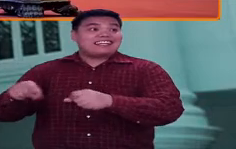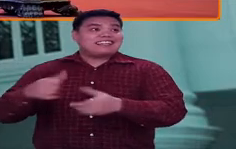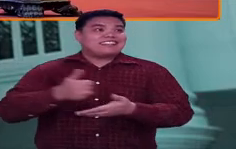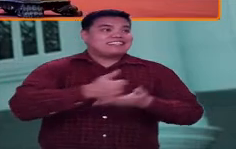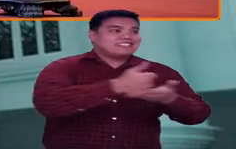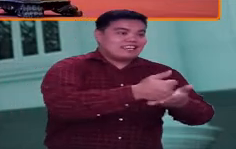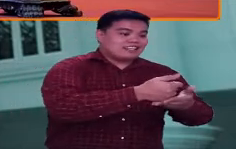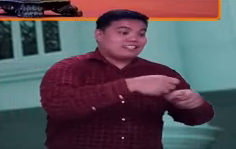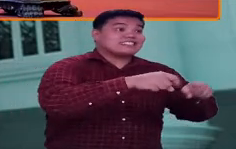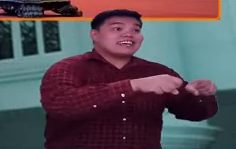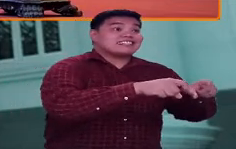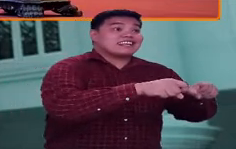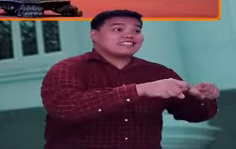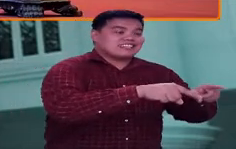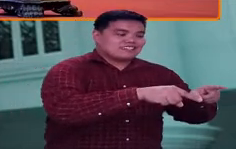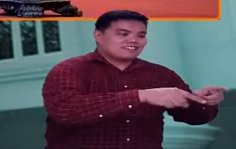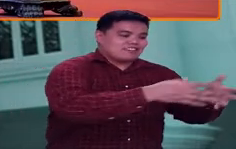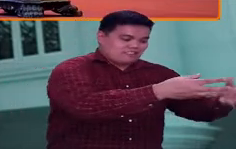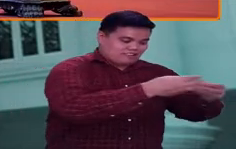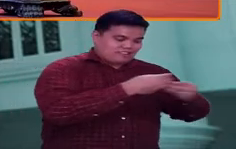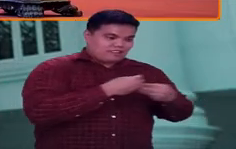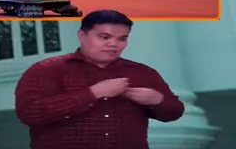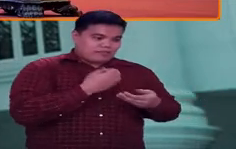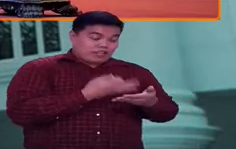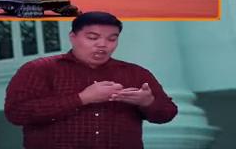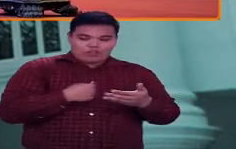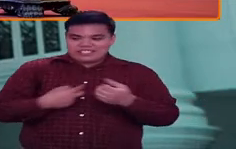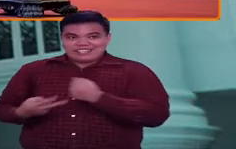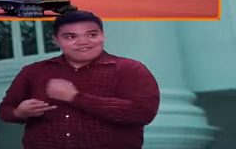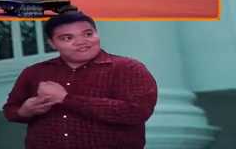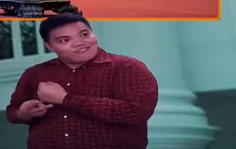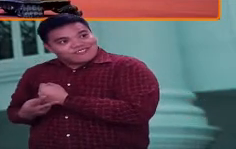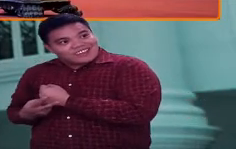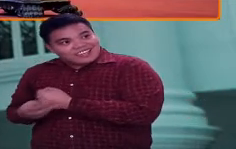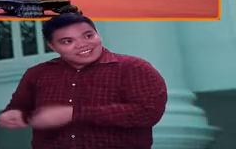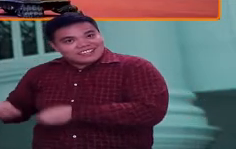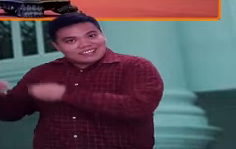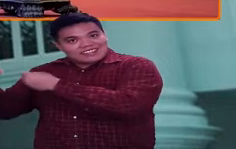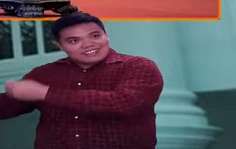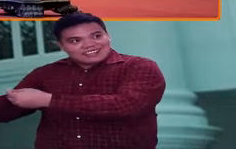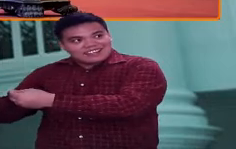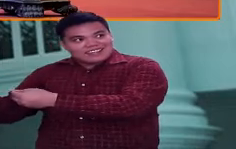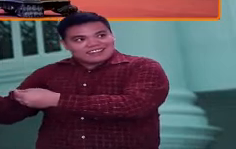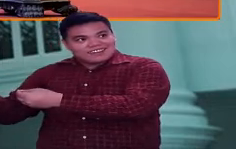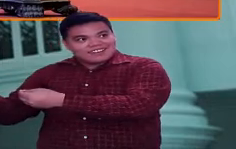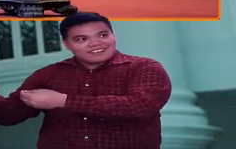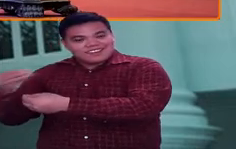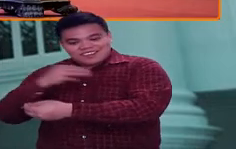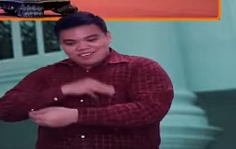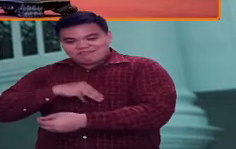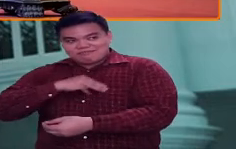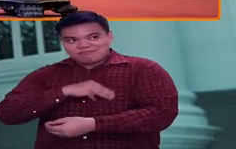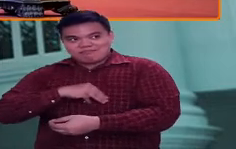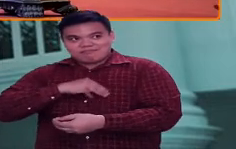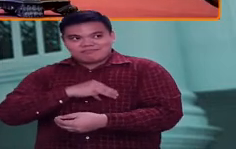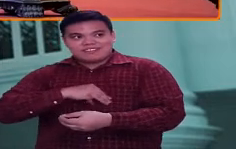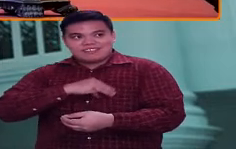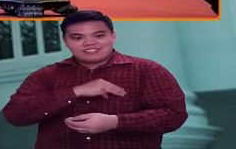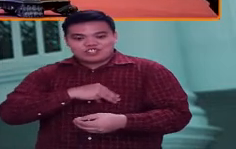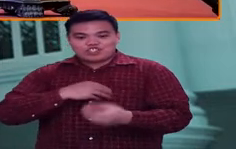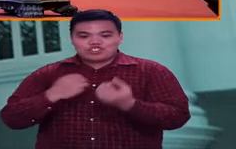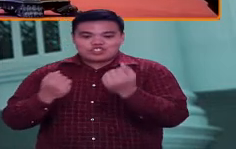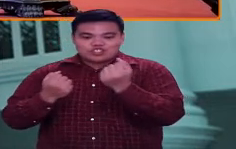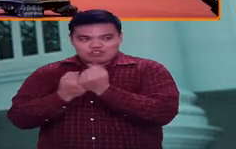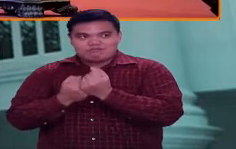to her Faith Promise missions. Creative ways of generating income so that you can give to